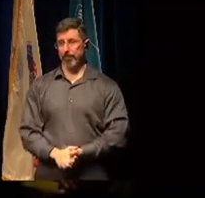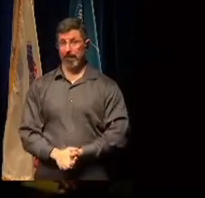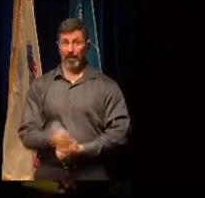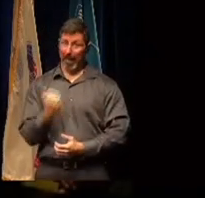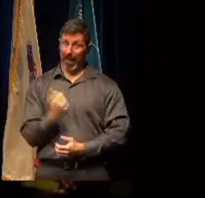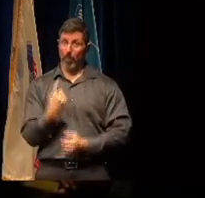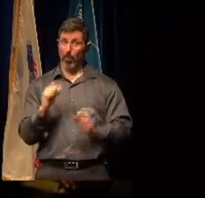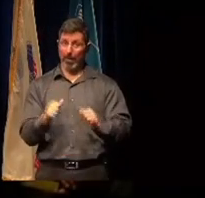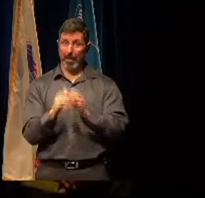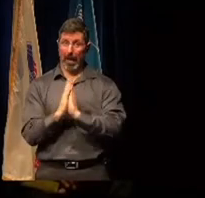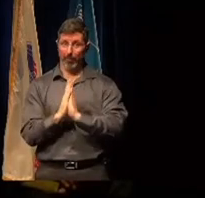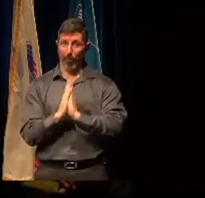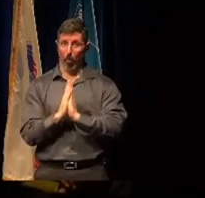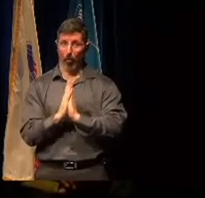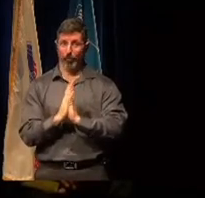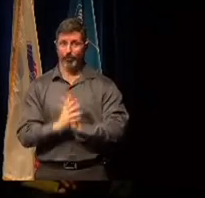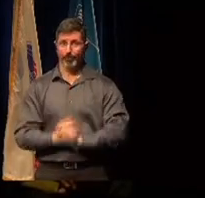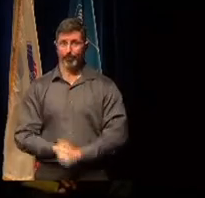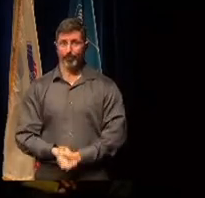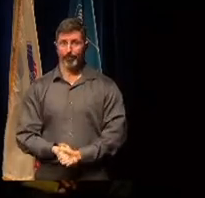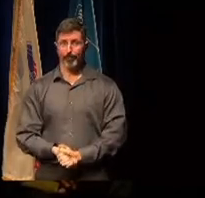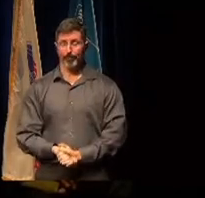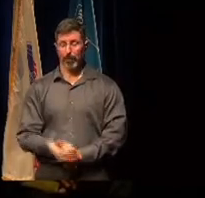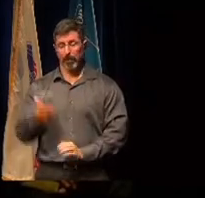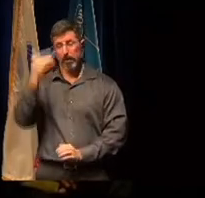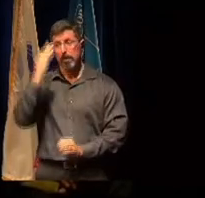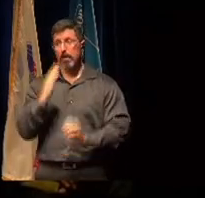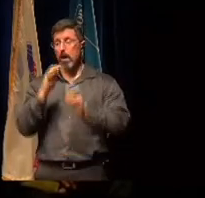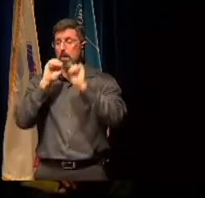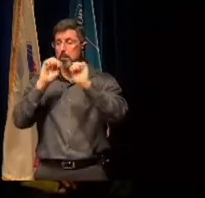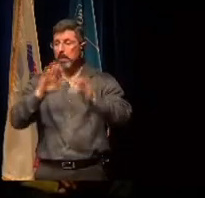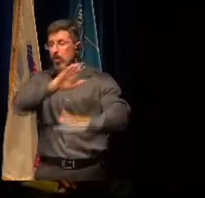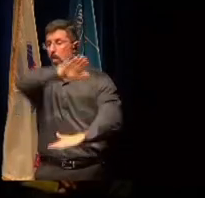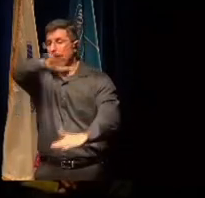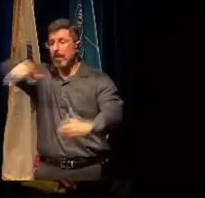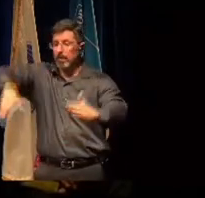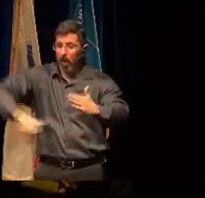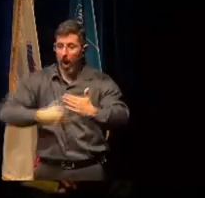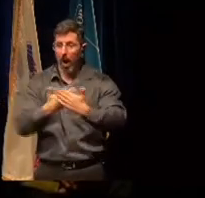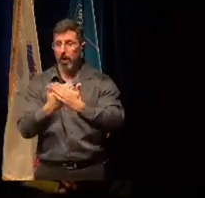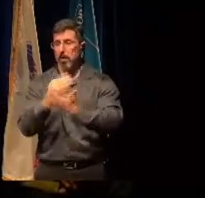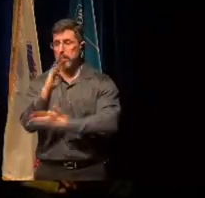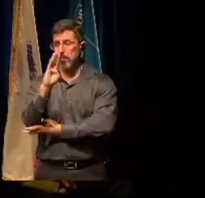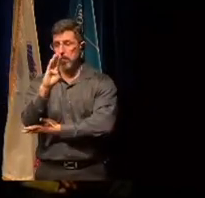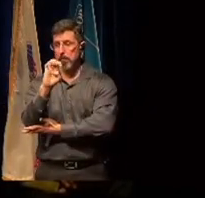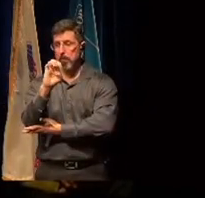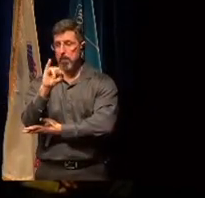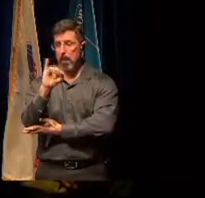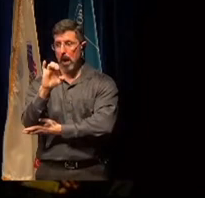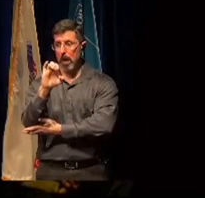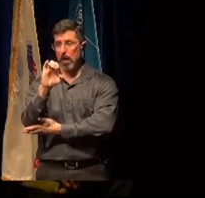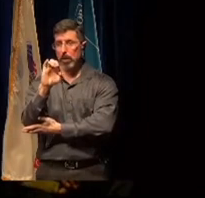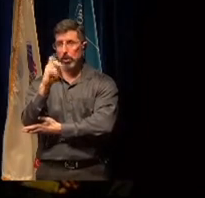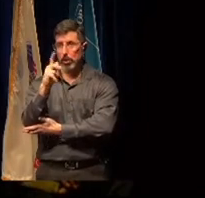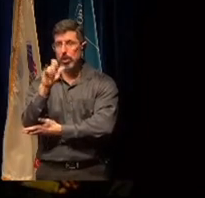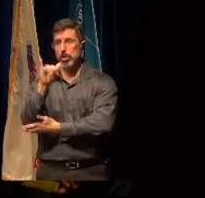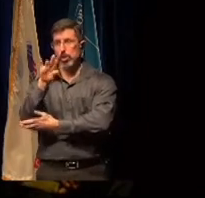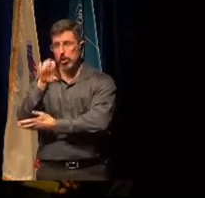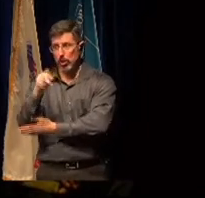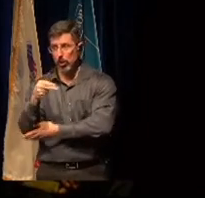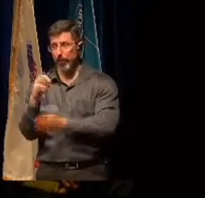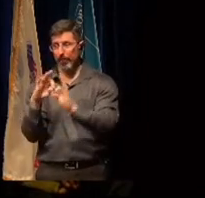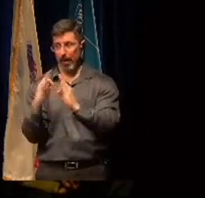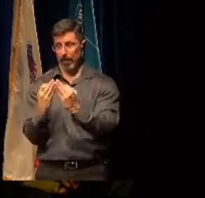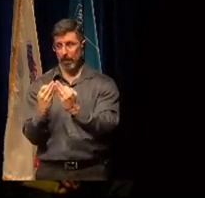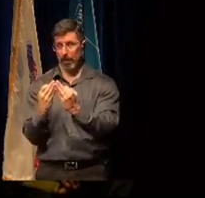anyone could ask for. God bless the entire Beikirch family. God bless all of you for being part of Gary's